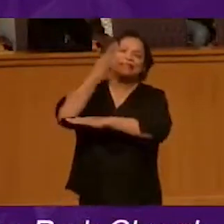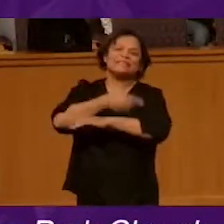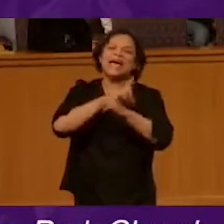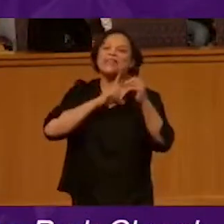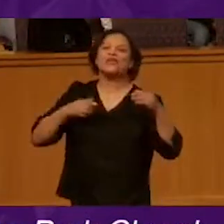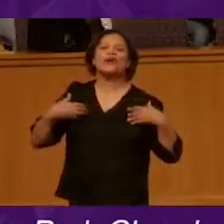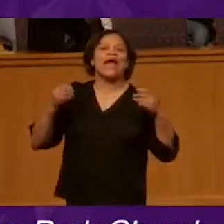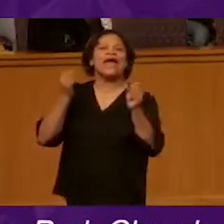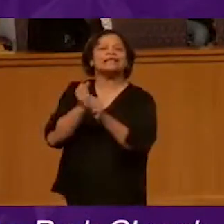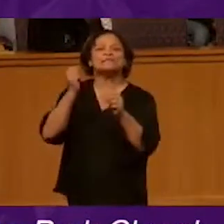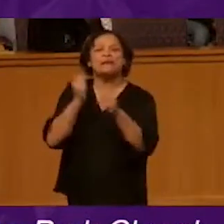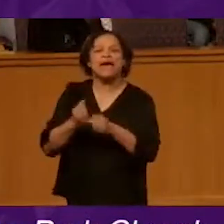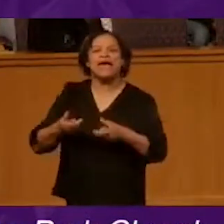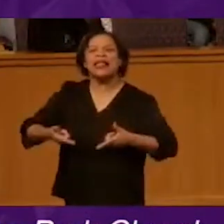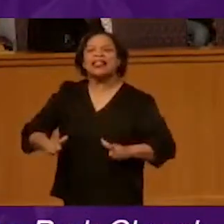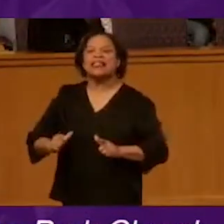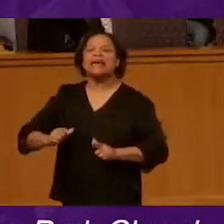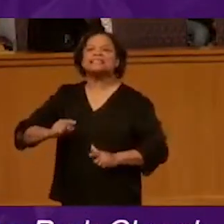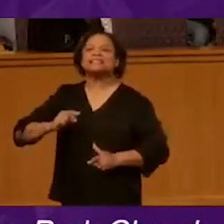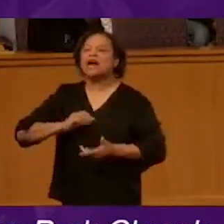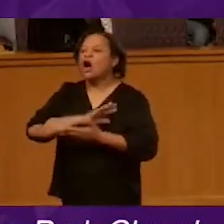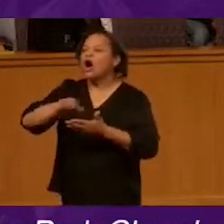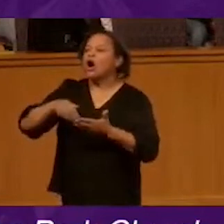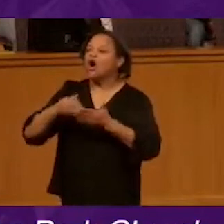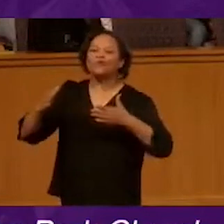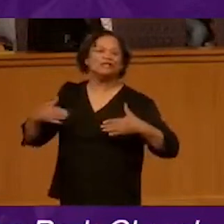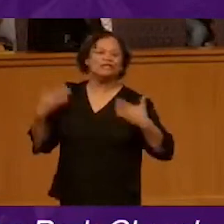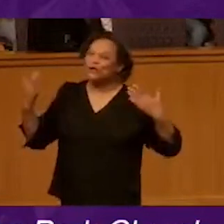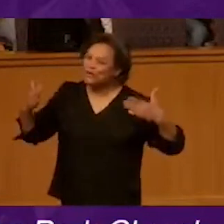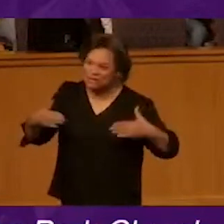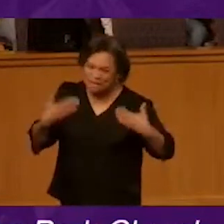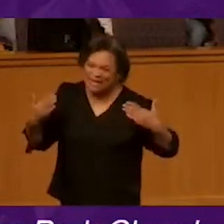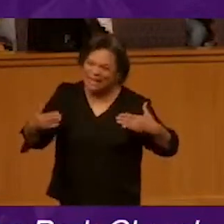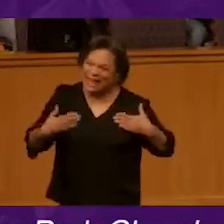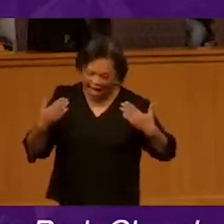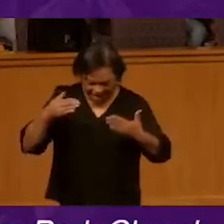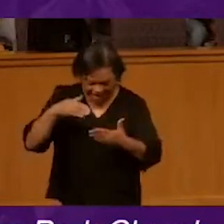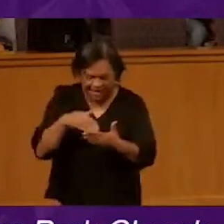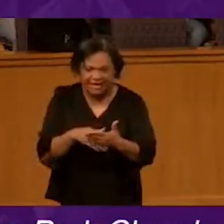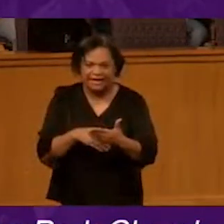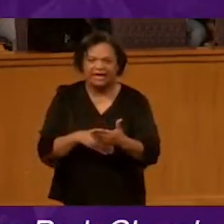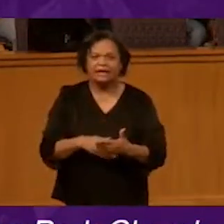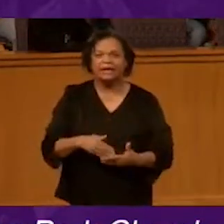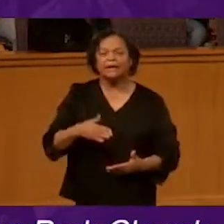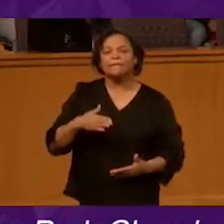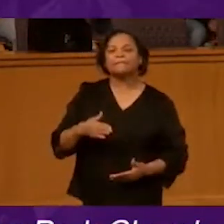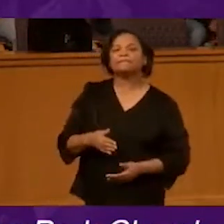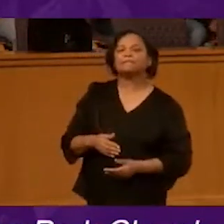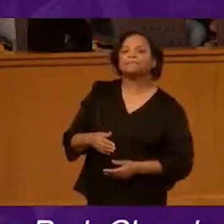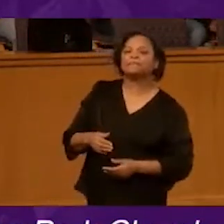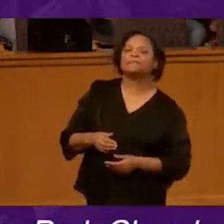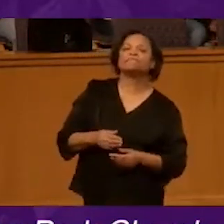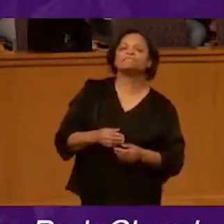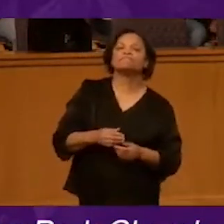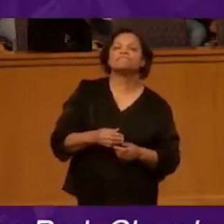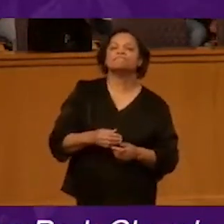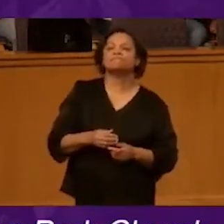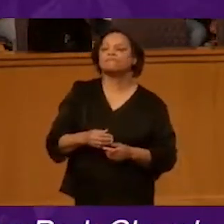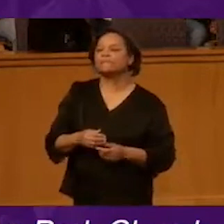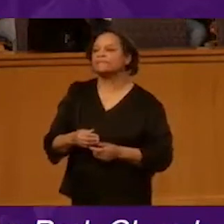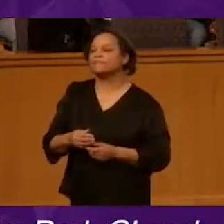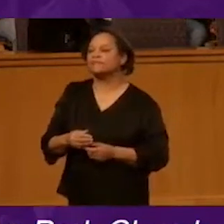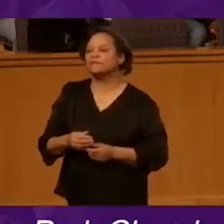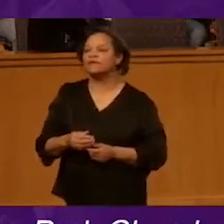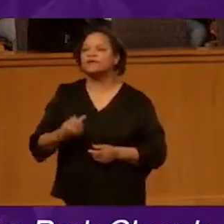day that the Lord has made, so let us all rejoice and be glad in it. My name is Monique Laurie. I'm Reverend